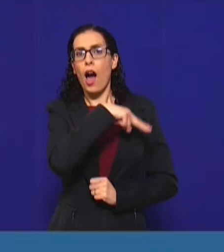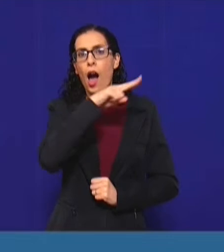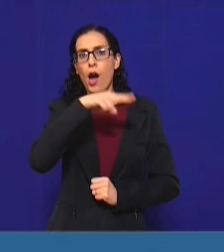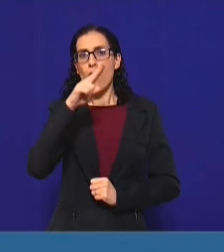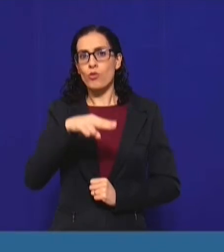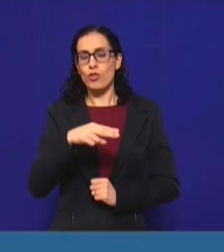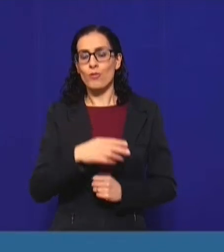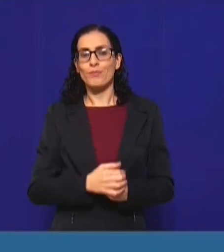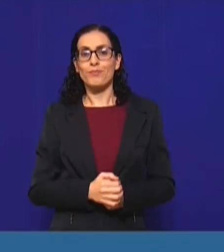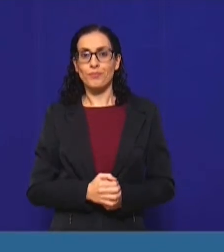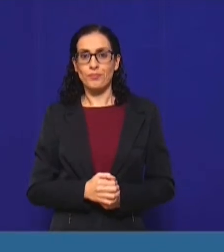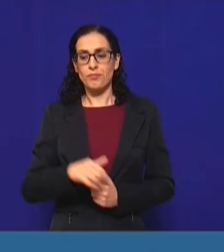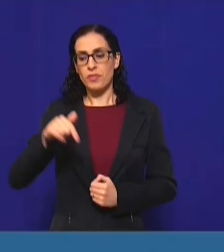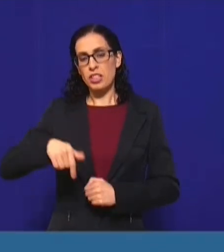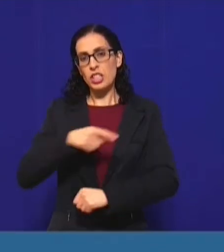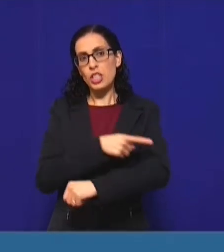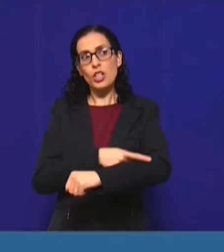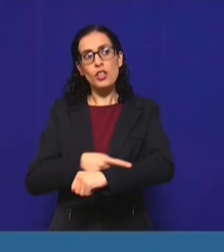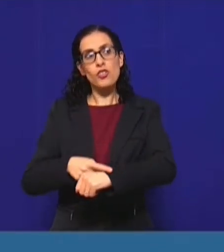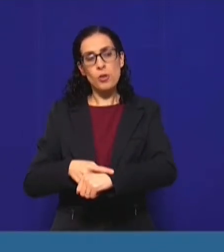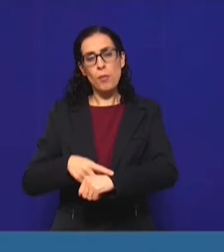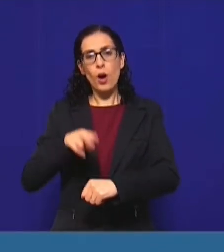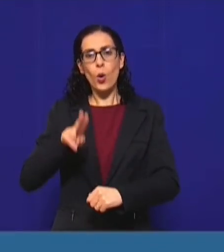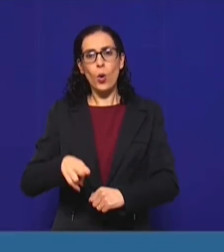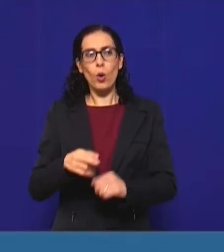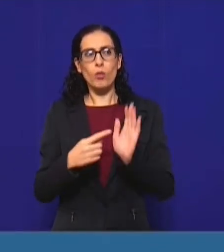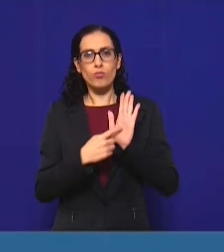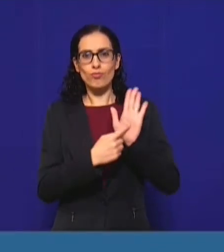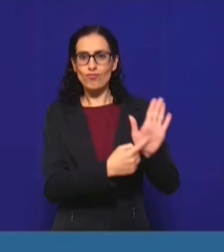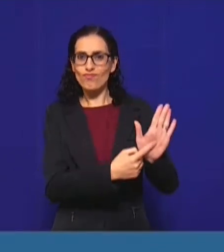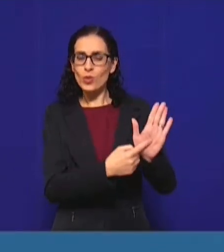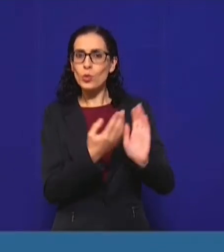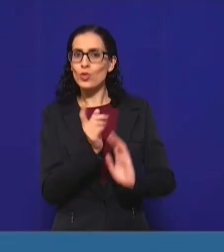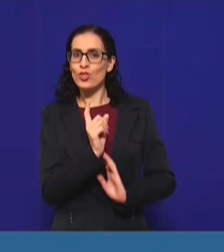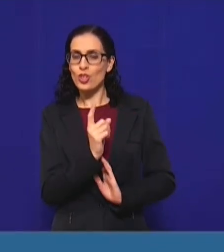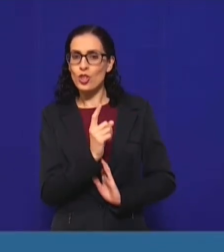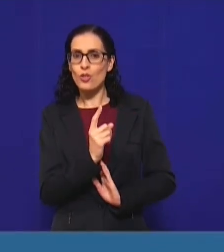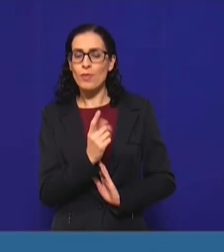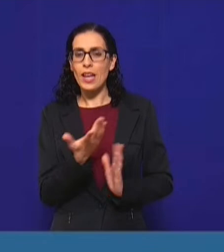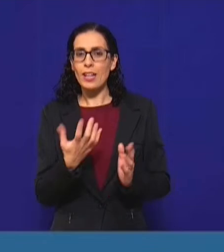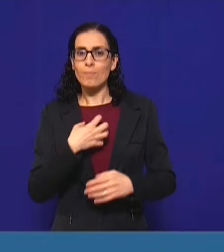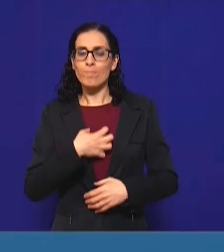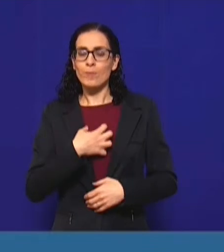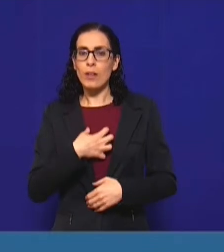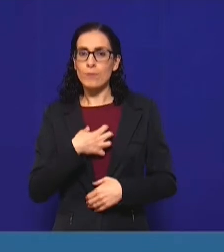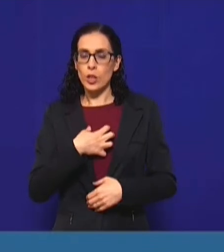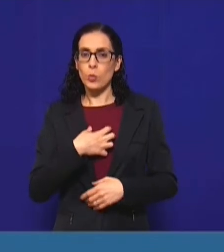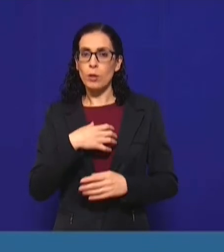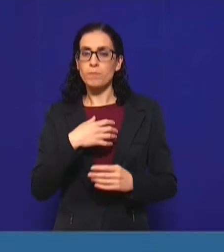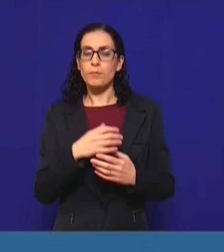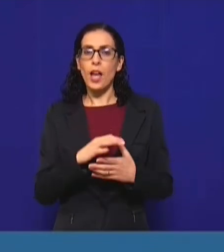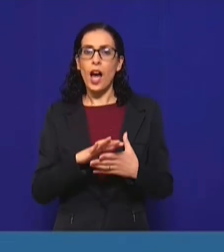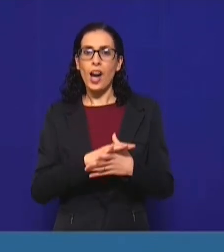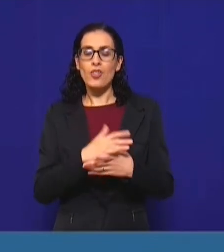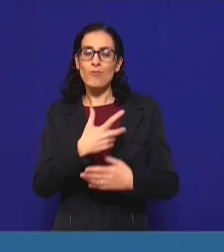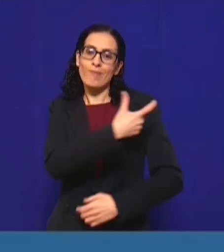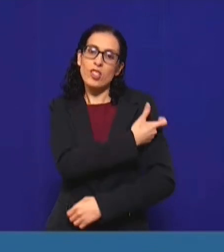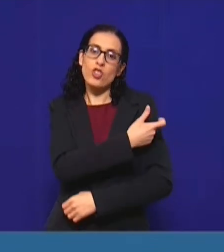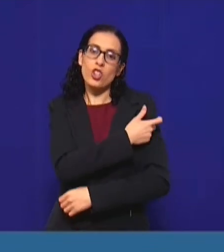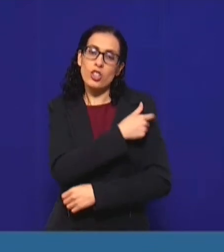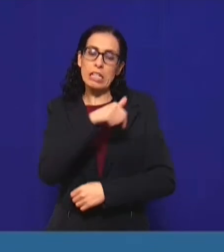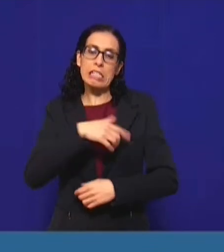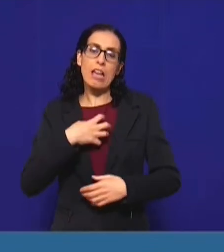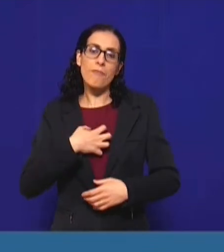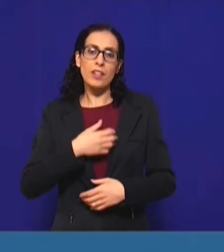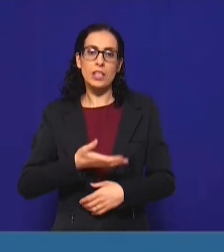Il-każijiet li kellna din il-ġimgħa. Ukoll hija stampa ċara qiegħda toħroġ ukoll l-impatt tal-vaccination fejn bħalma qegħdin taraw hawnhekk qed ikollna